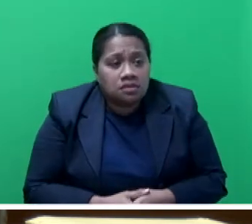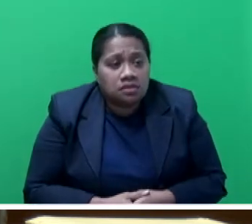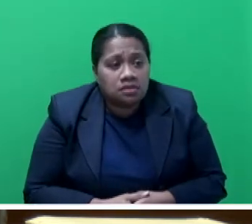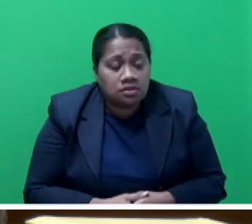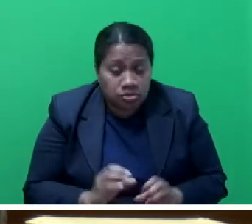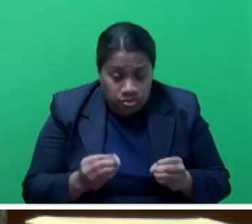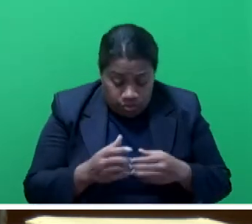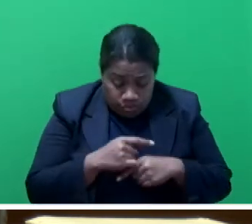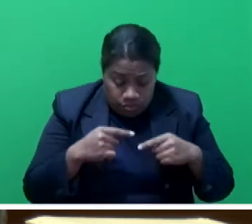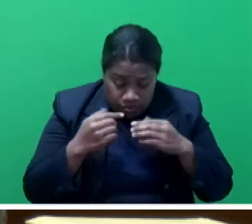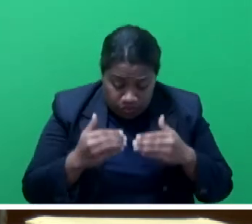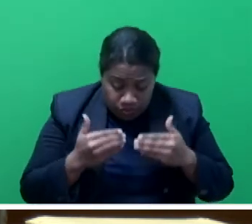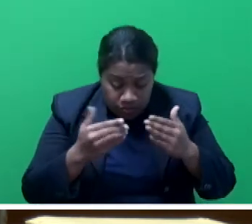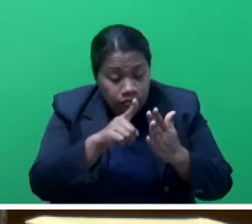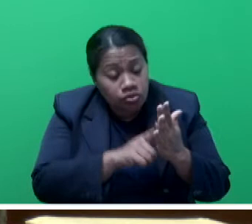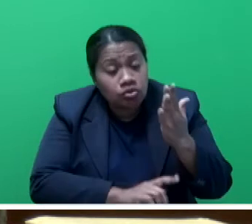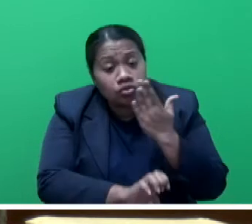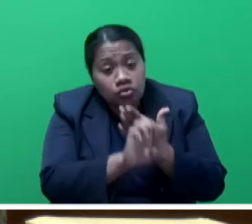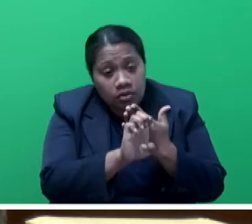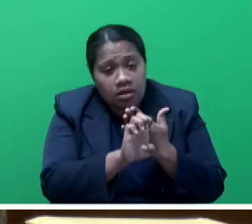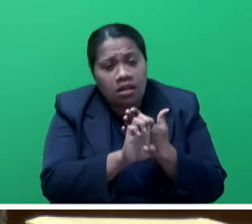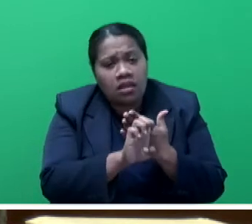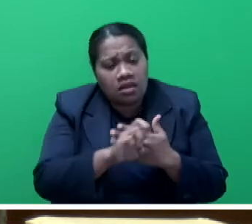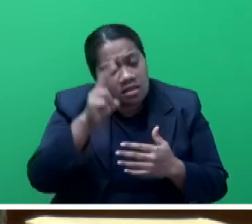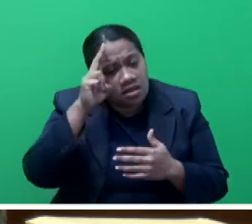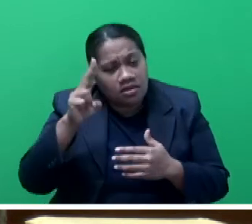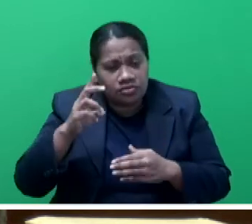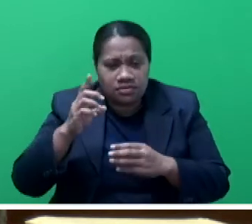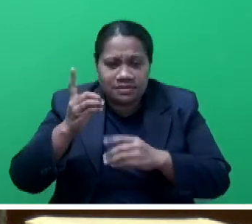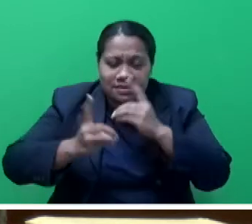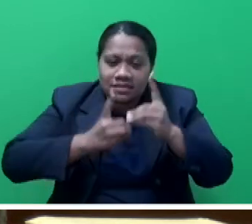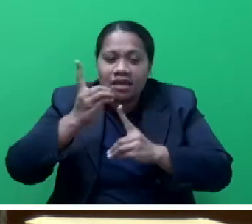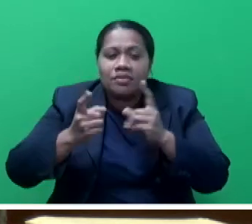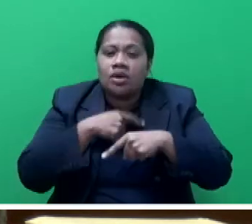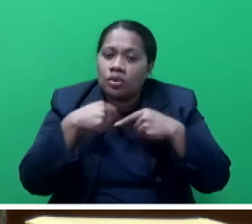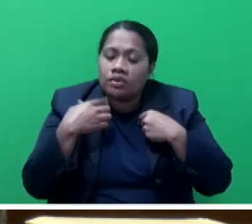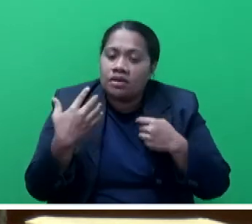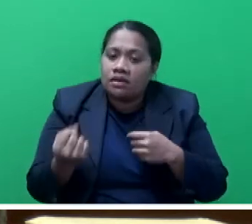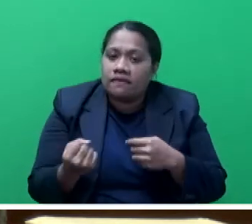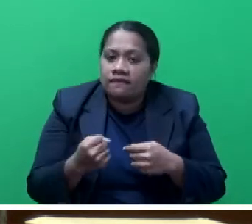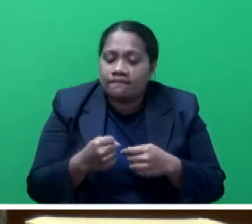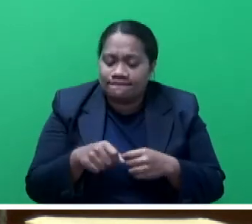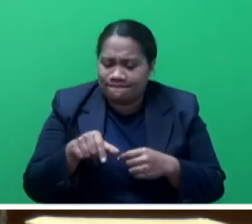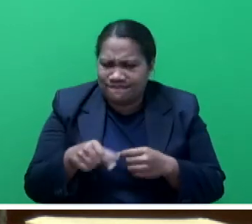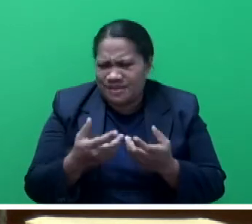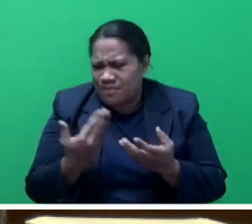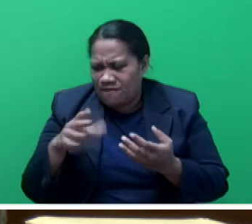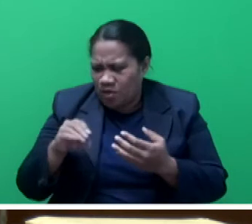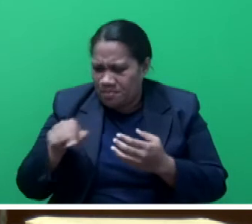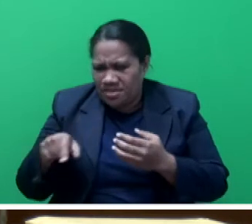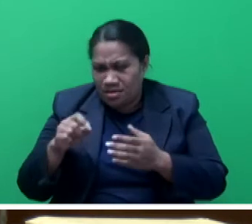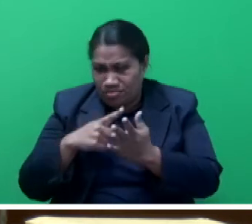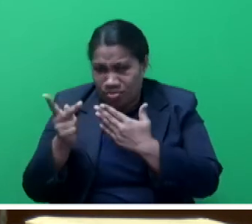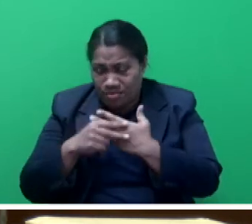as we move towards the June National Summit, we have, apart from the existing programs for food and